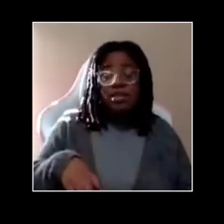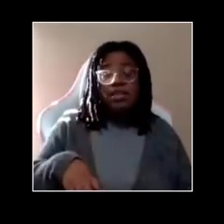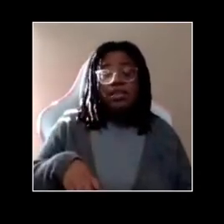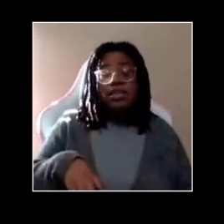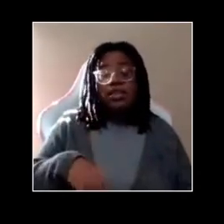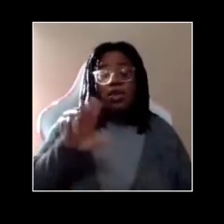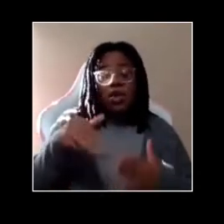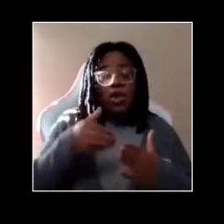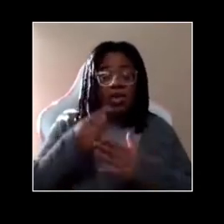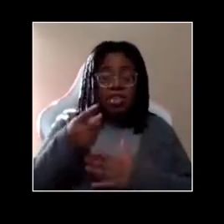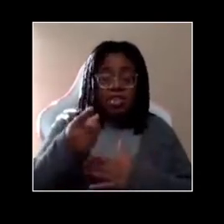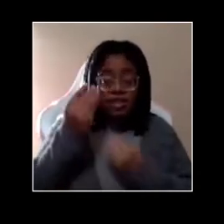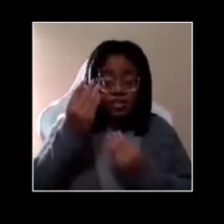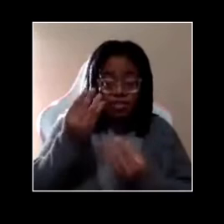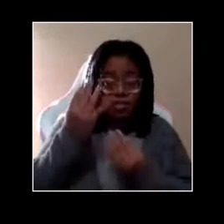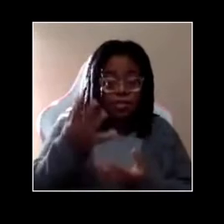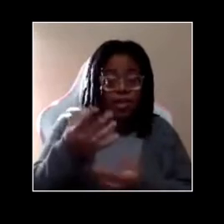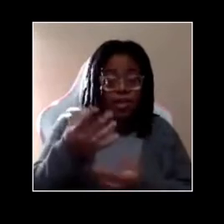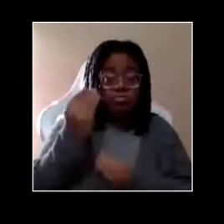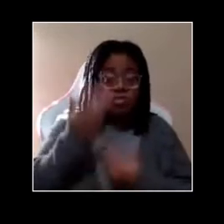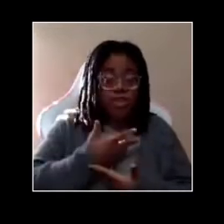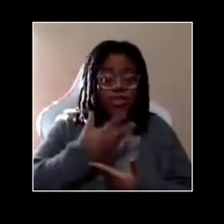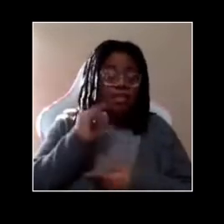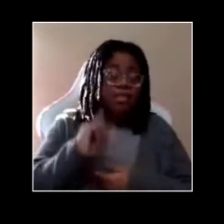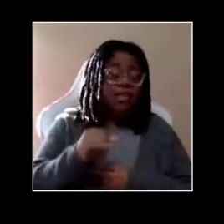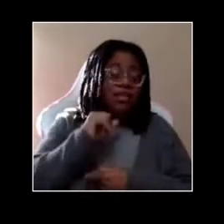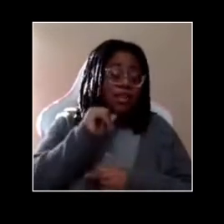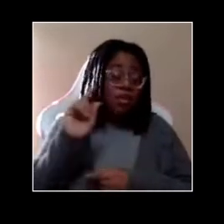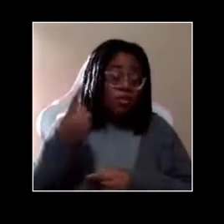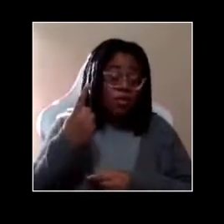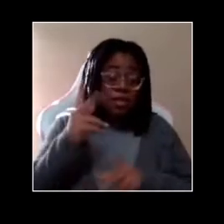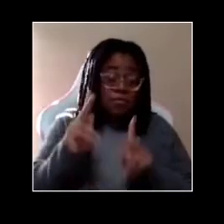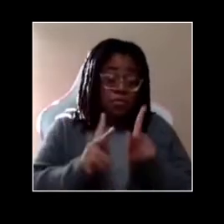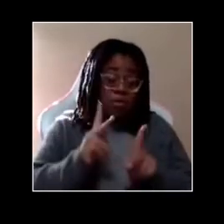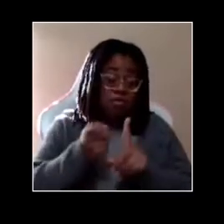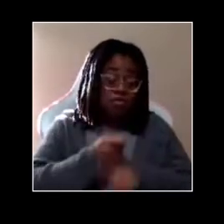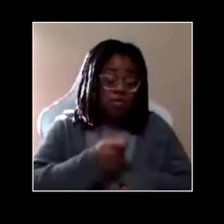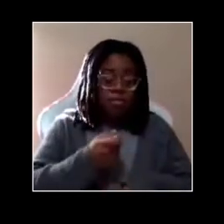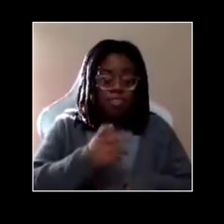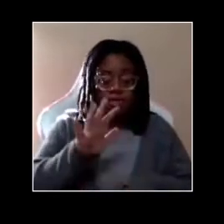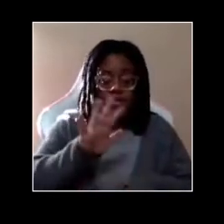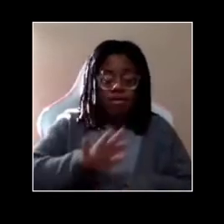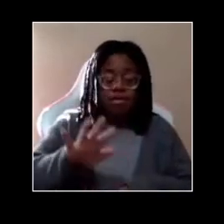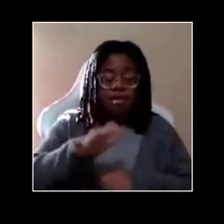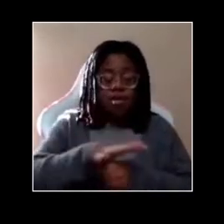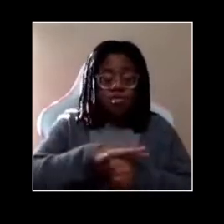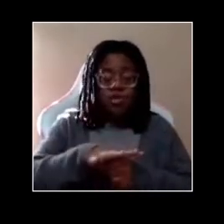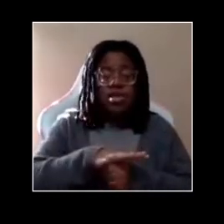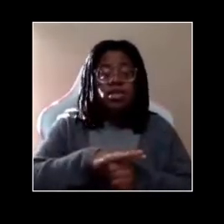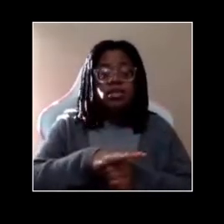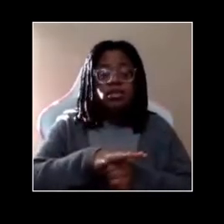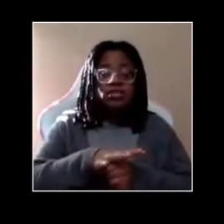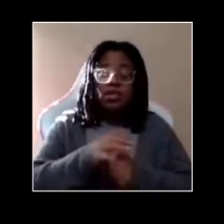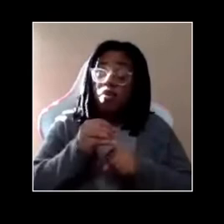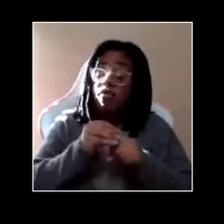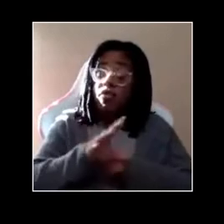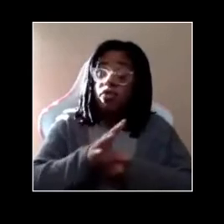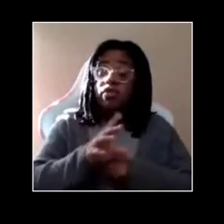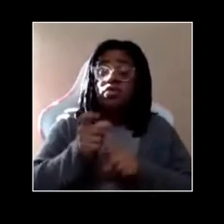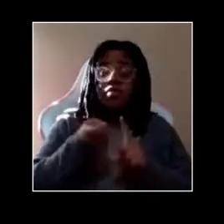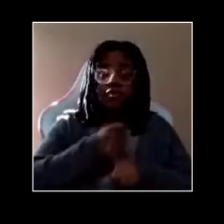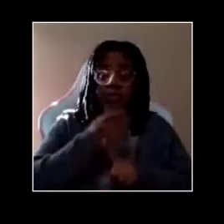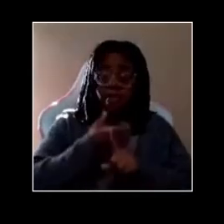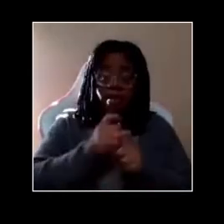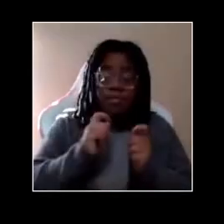of this information telling us that not only people from the coastal areas are really influenced by climate